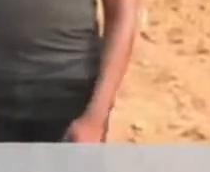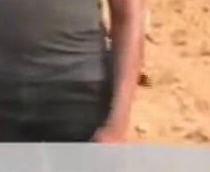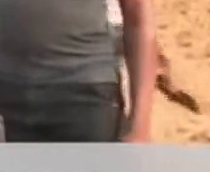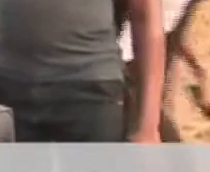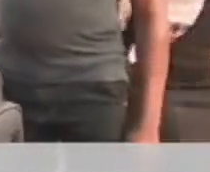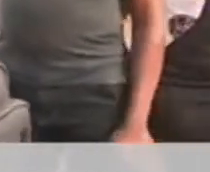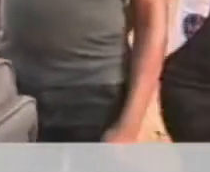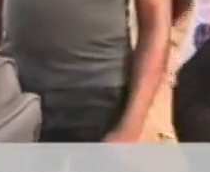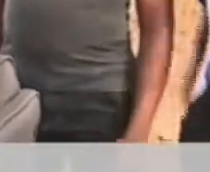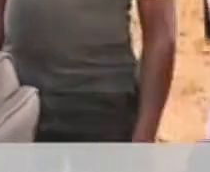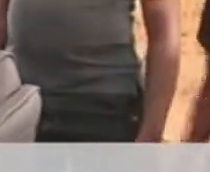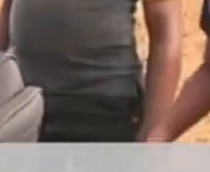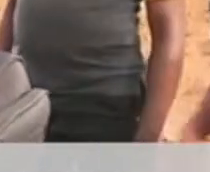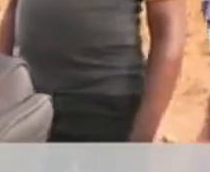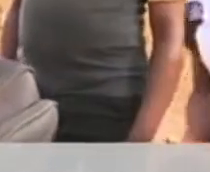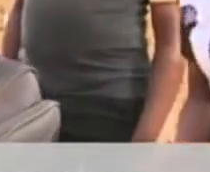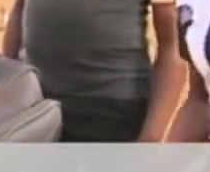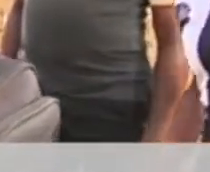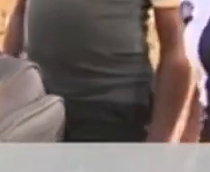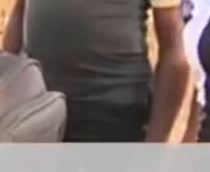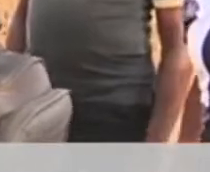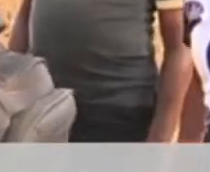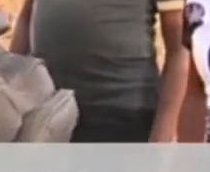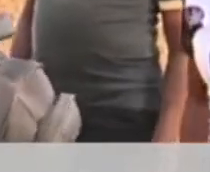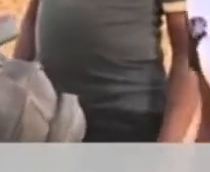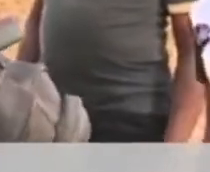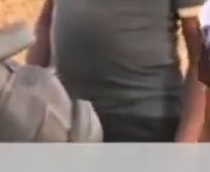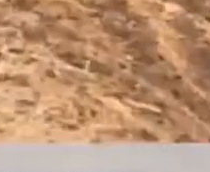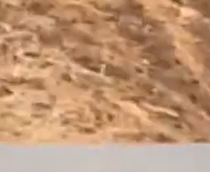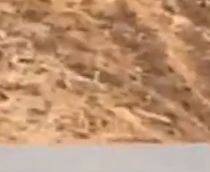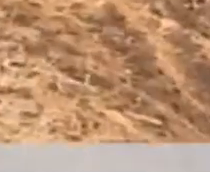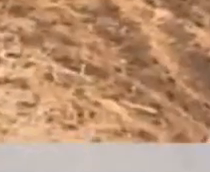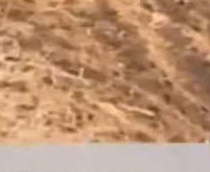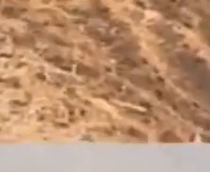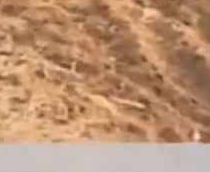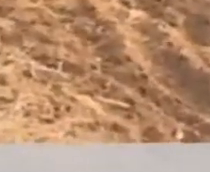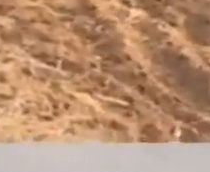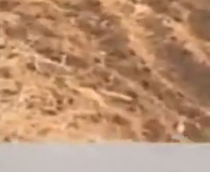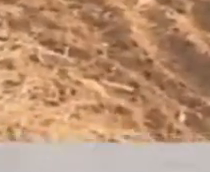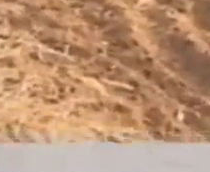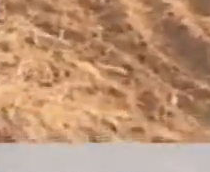After the break, we tell you why there is no escape for parents who are not keen on taking their children.